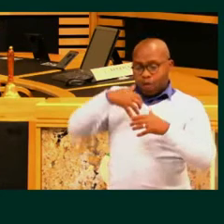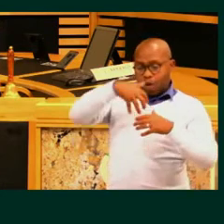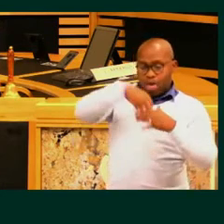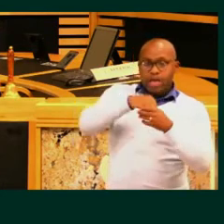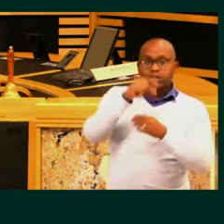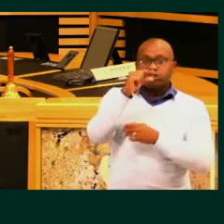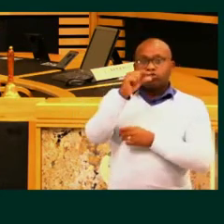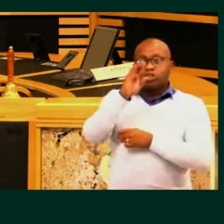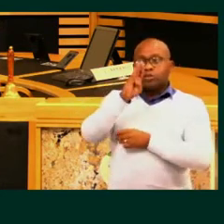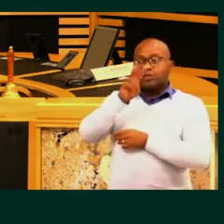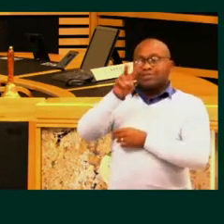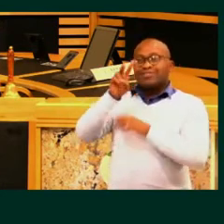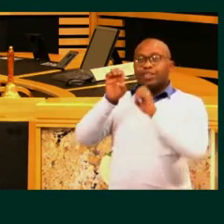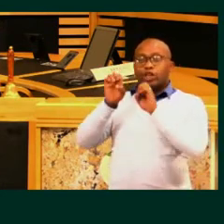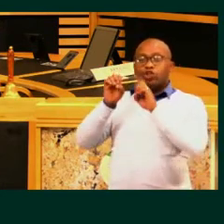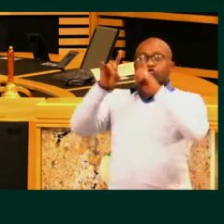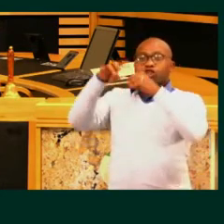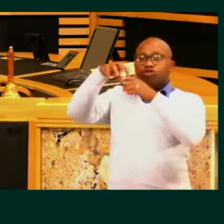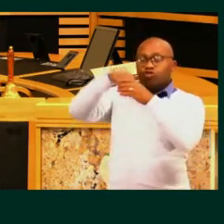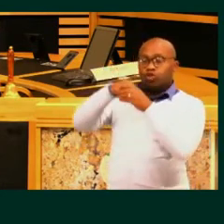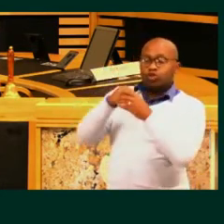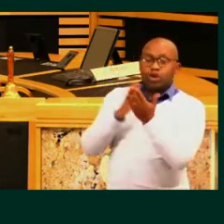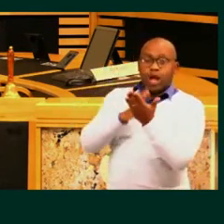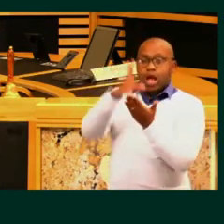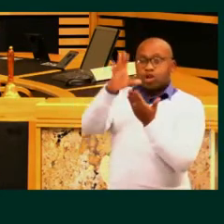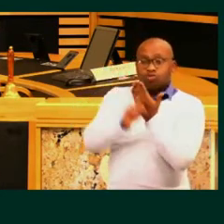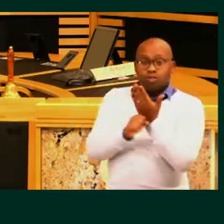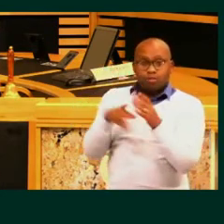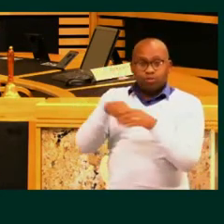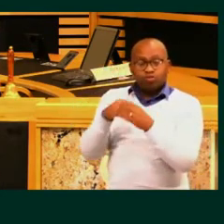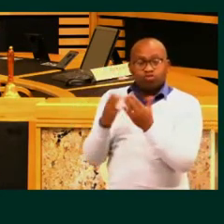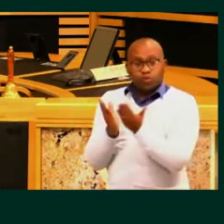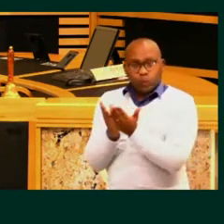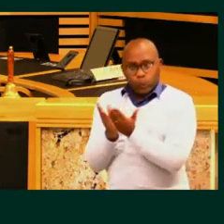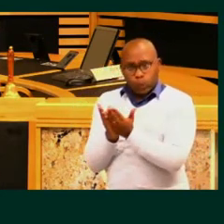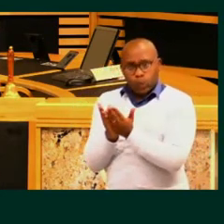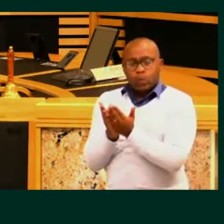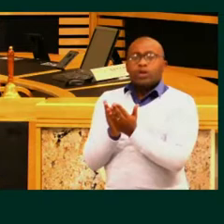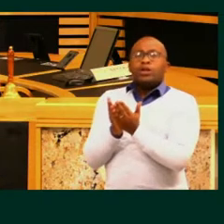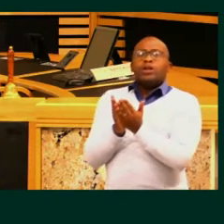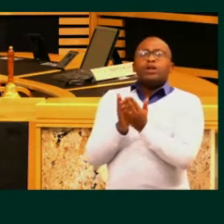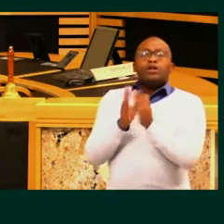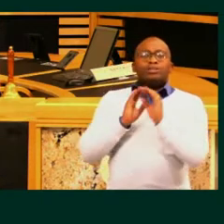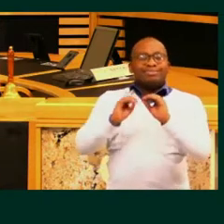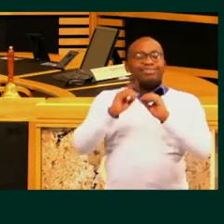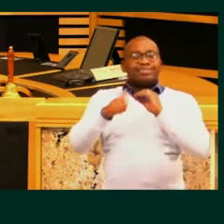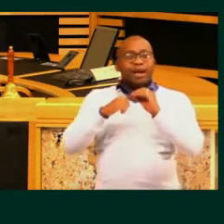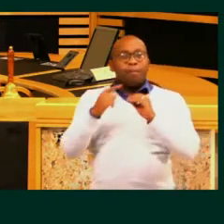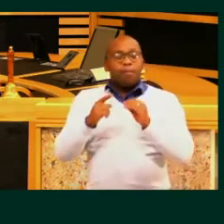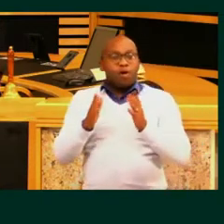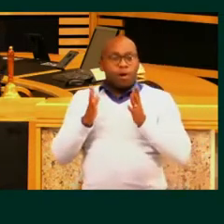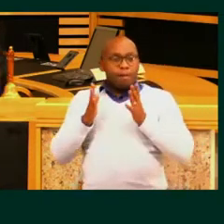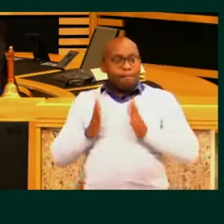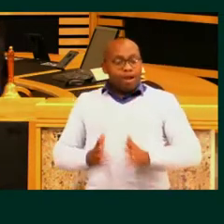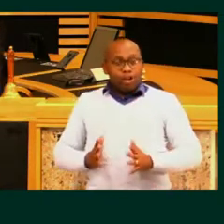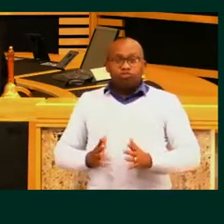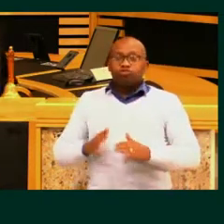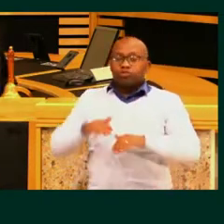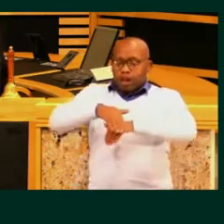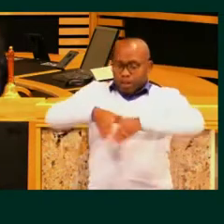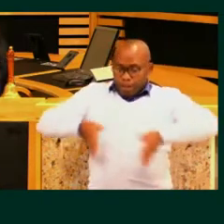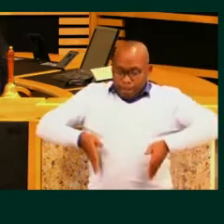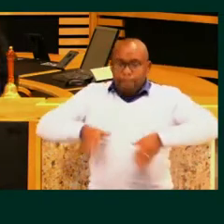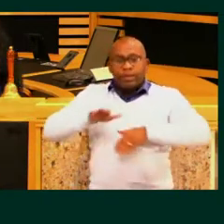respectful relationships gender equality and personal boundaries our government remains Resolute in fortifying